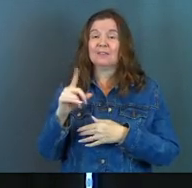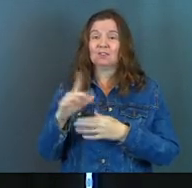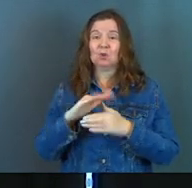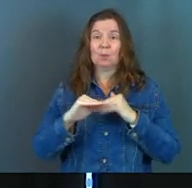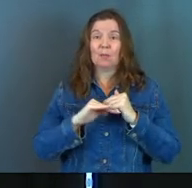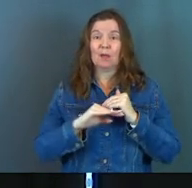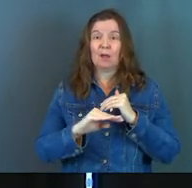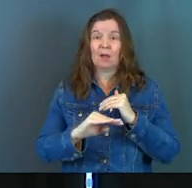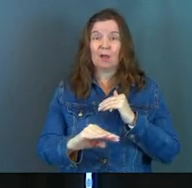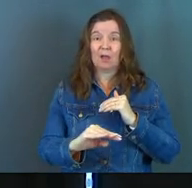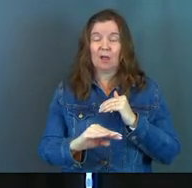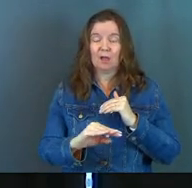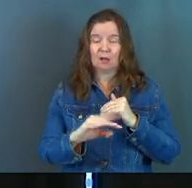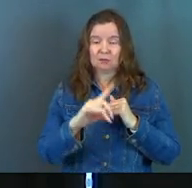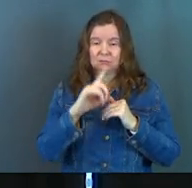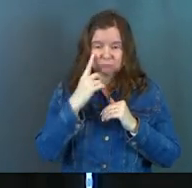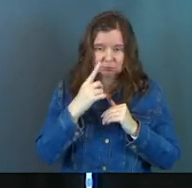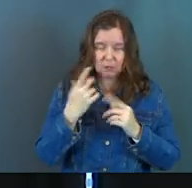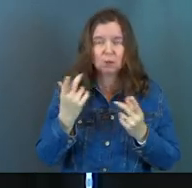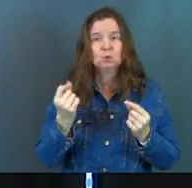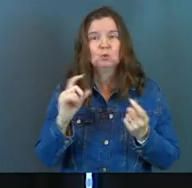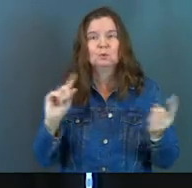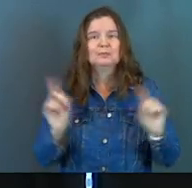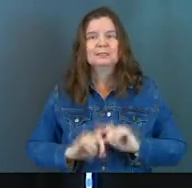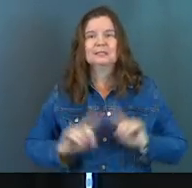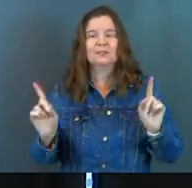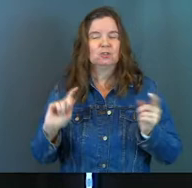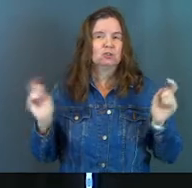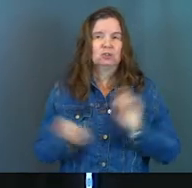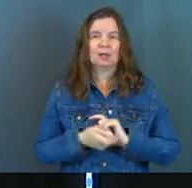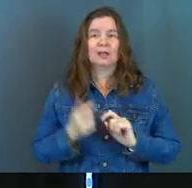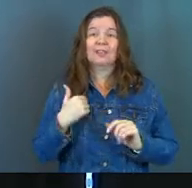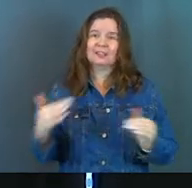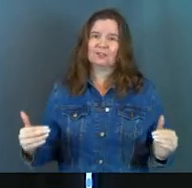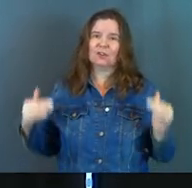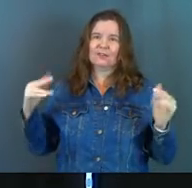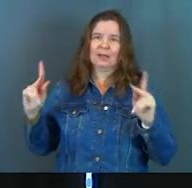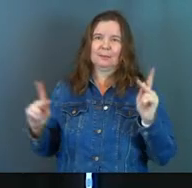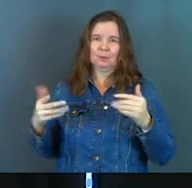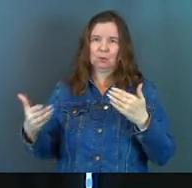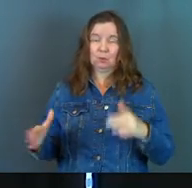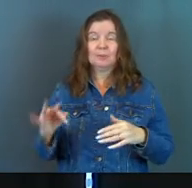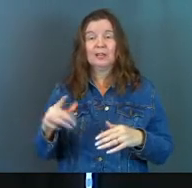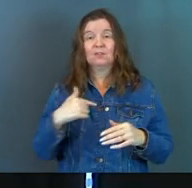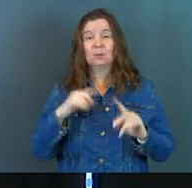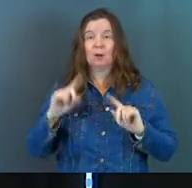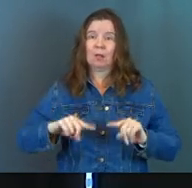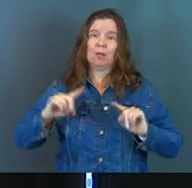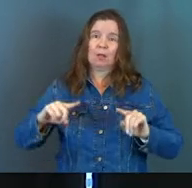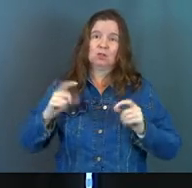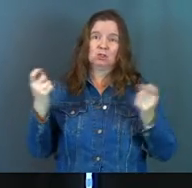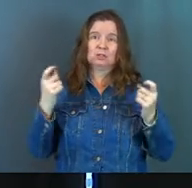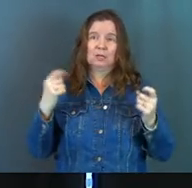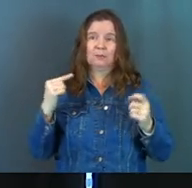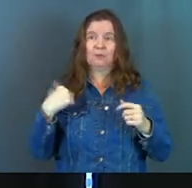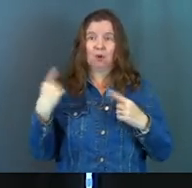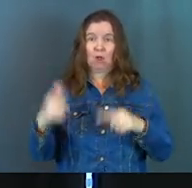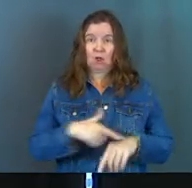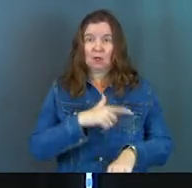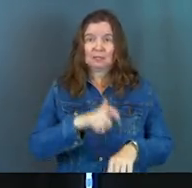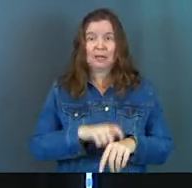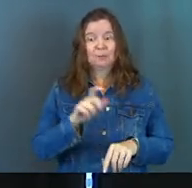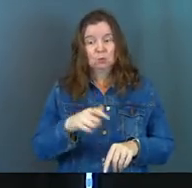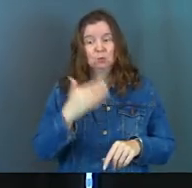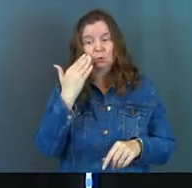you plateau, you've got to do something different. And this is for the advanced folks in the room. If you've been going to the gym for a long